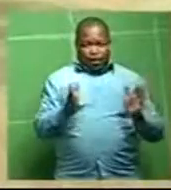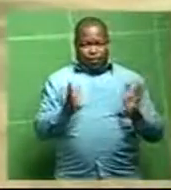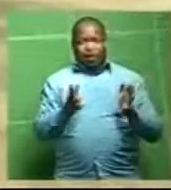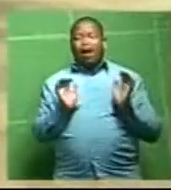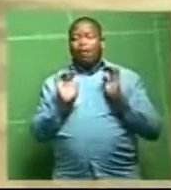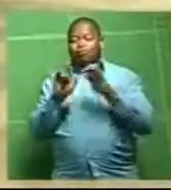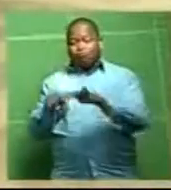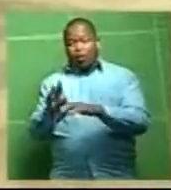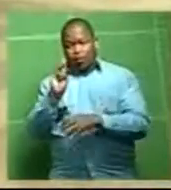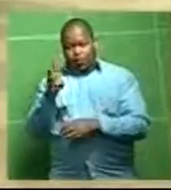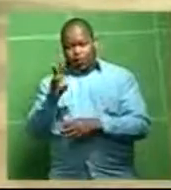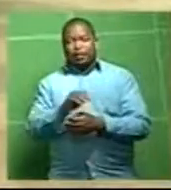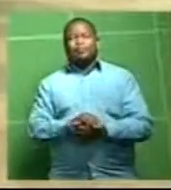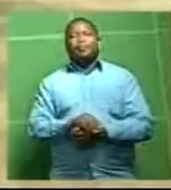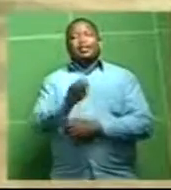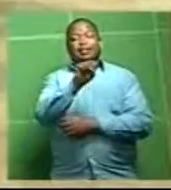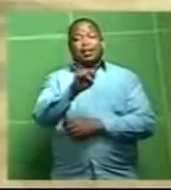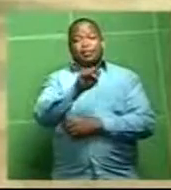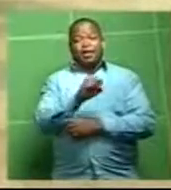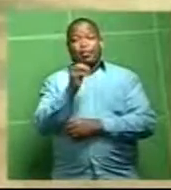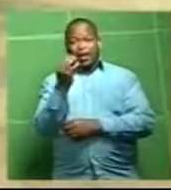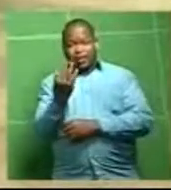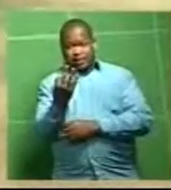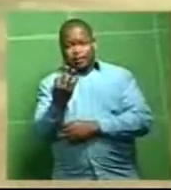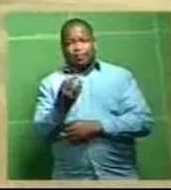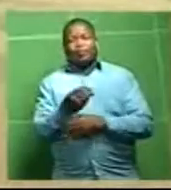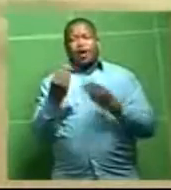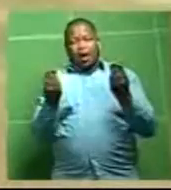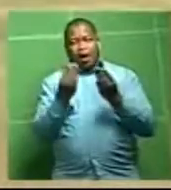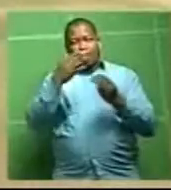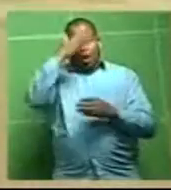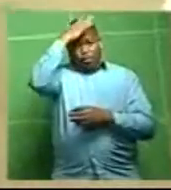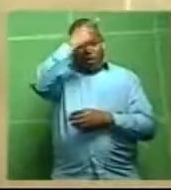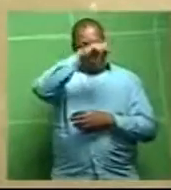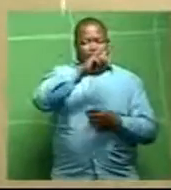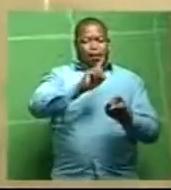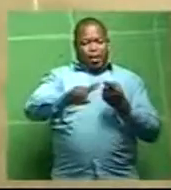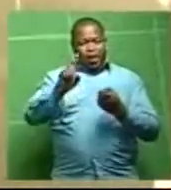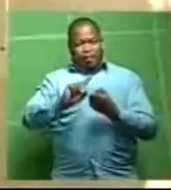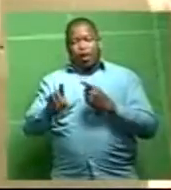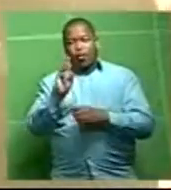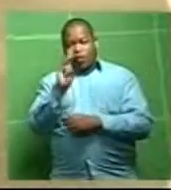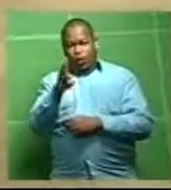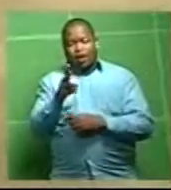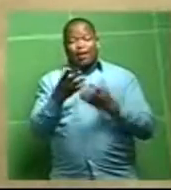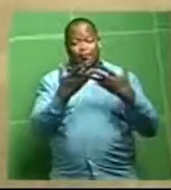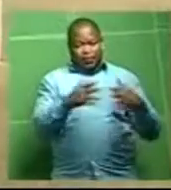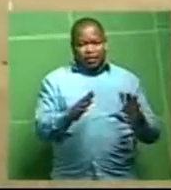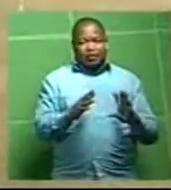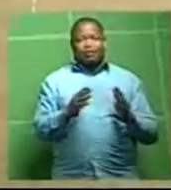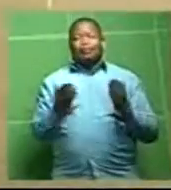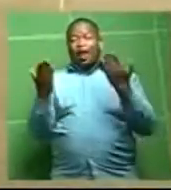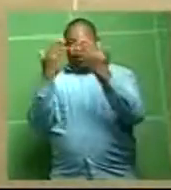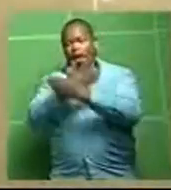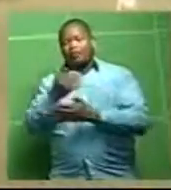kutaba li langa la labo laba lala e zingele lese tulu kulanzele litina Ntunankulu uti bapege gu uti